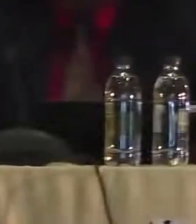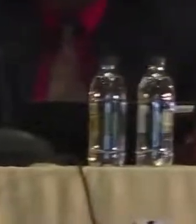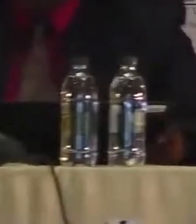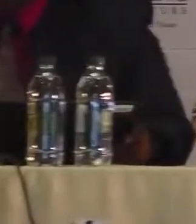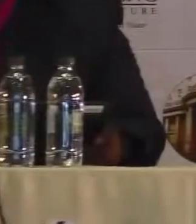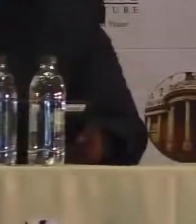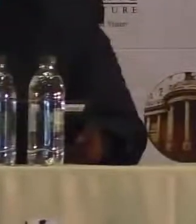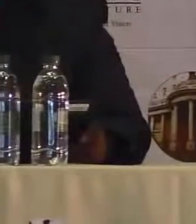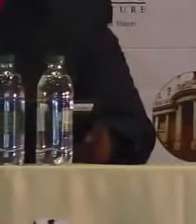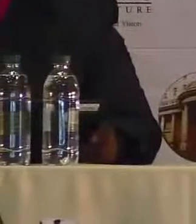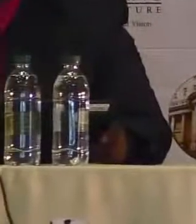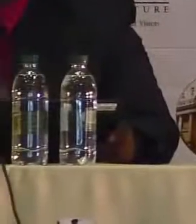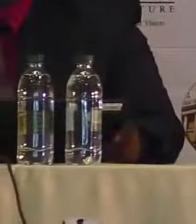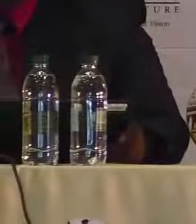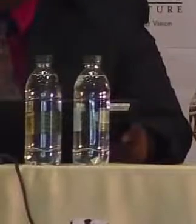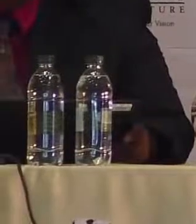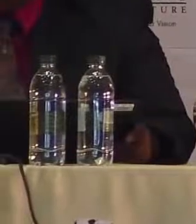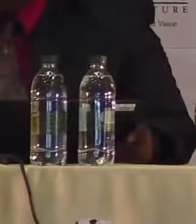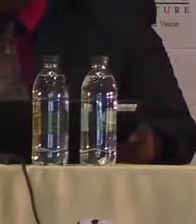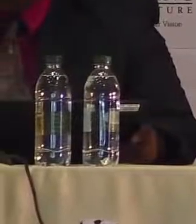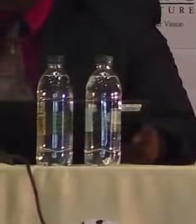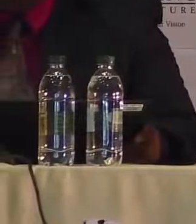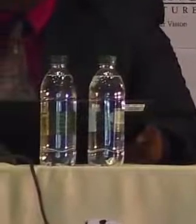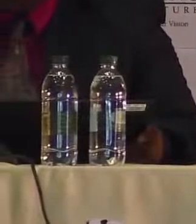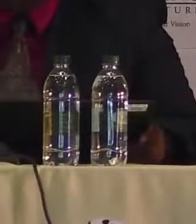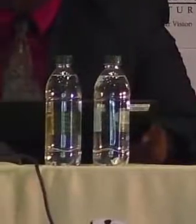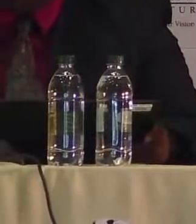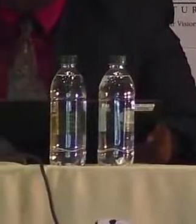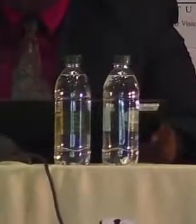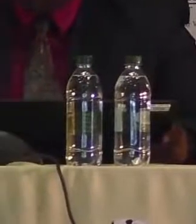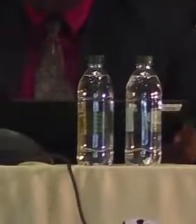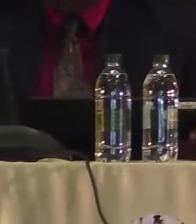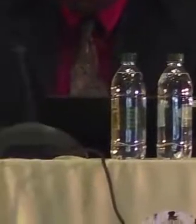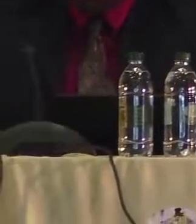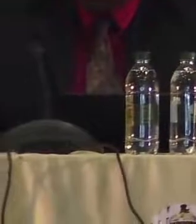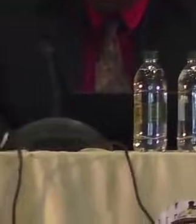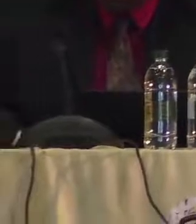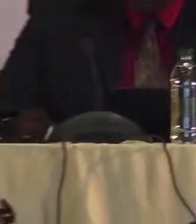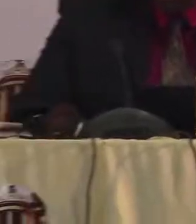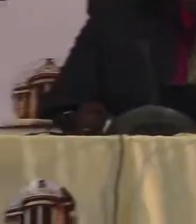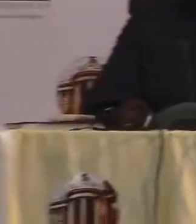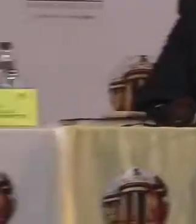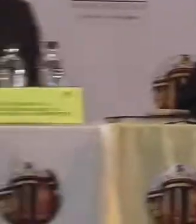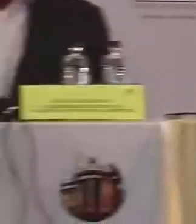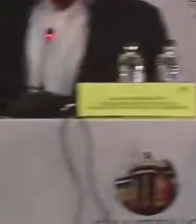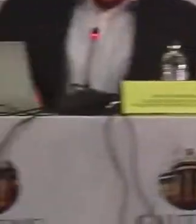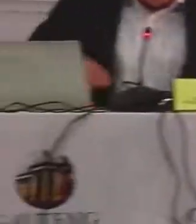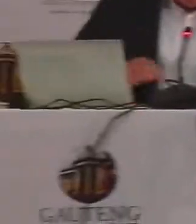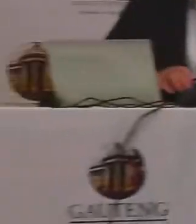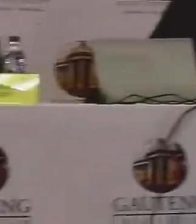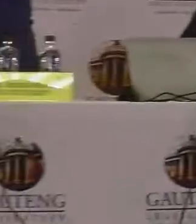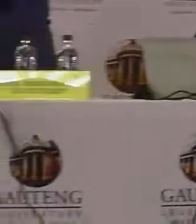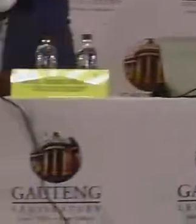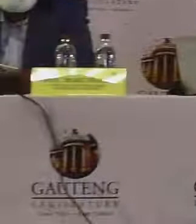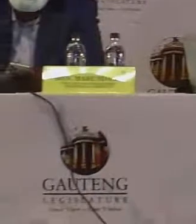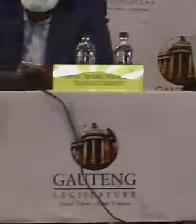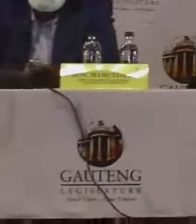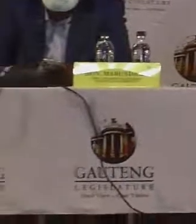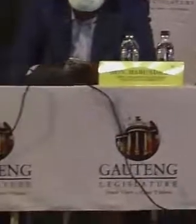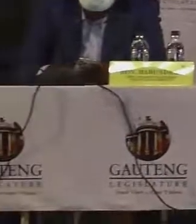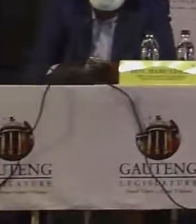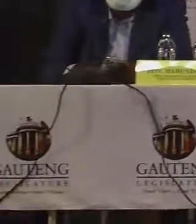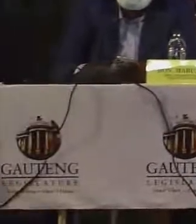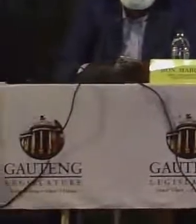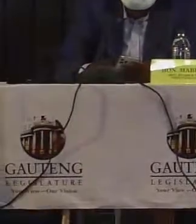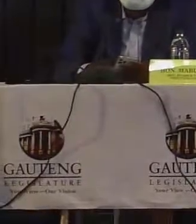Plessis. I will move, sir. Thank you very much, Member Du Plessis. So there has been a mover for acceptance of